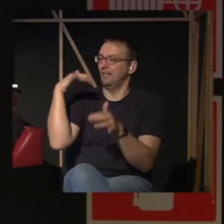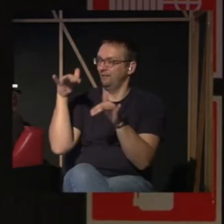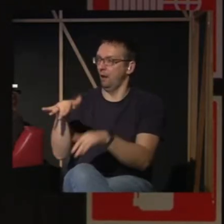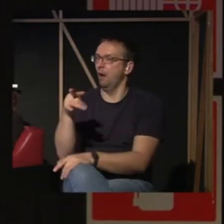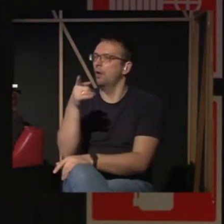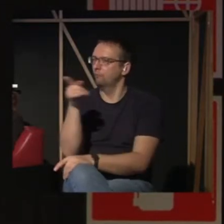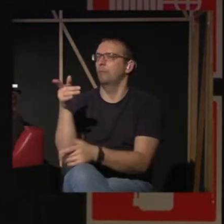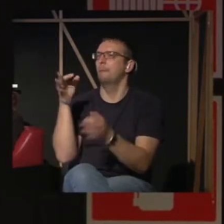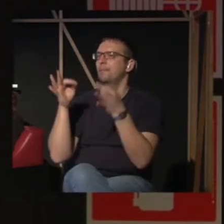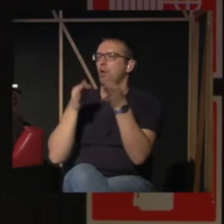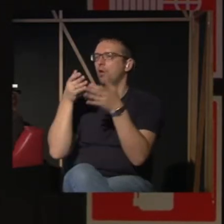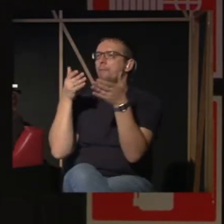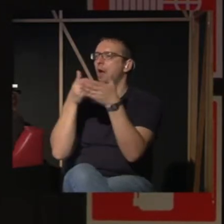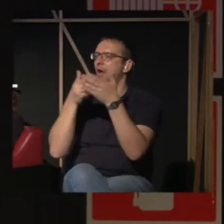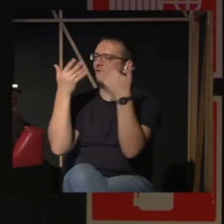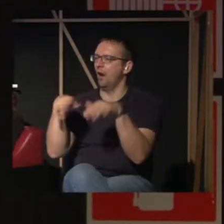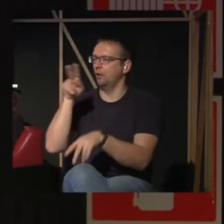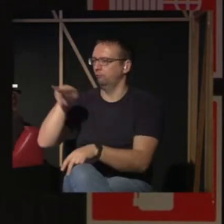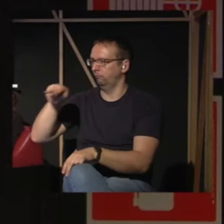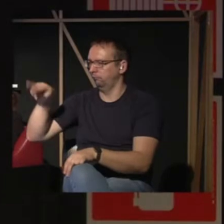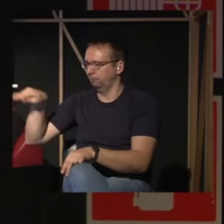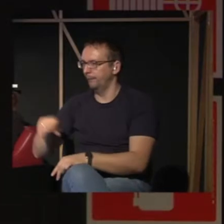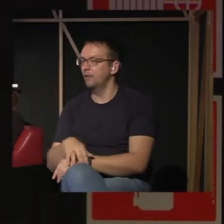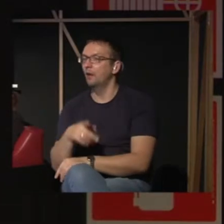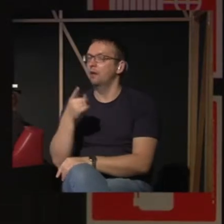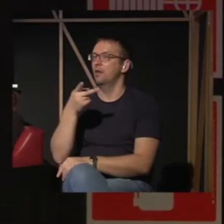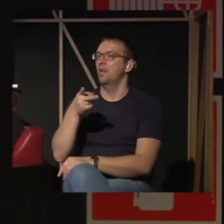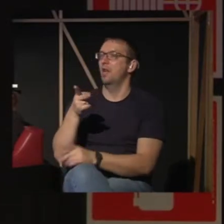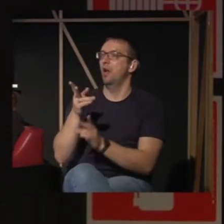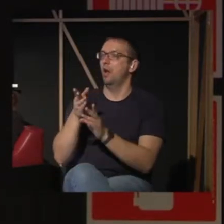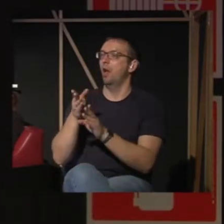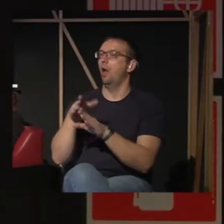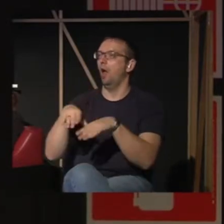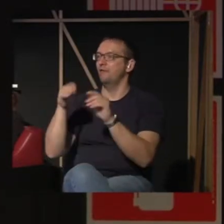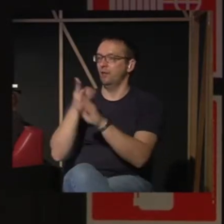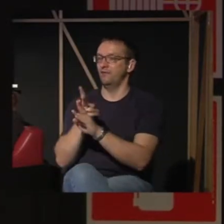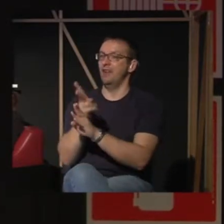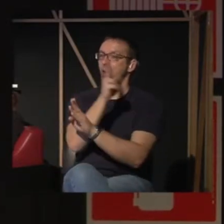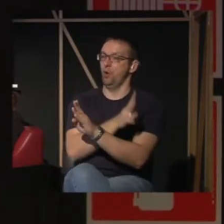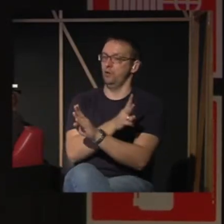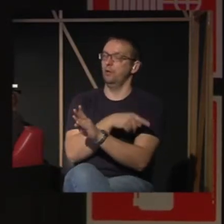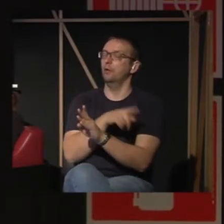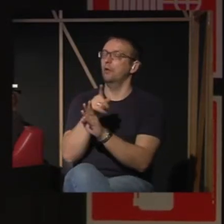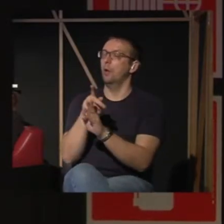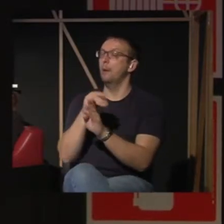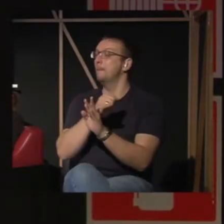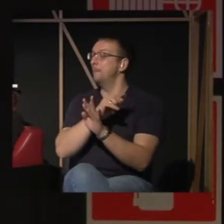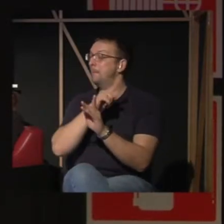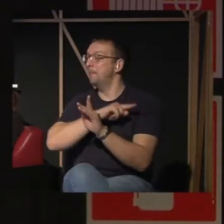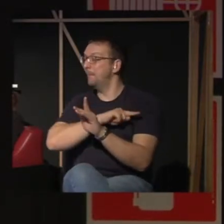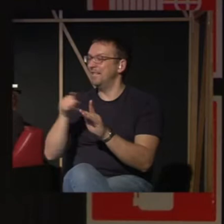least 2 weeks before the tournament began all the way up until the last match of that stadium. We had spectator services who